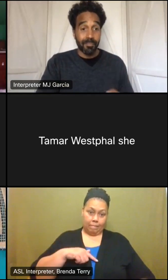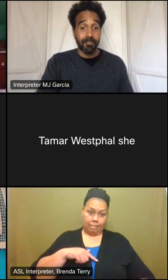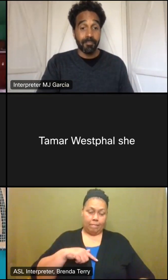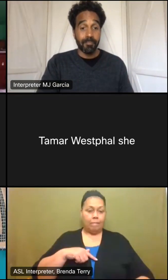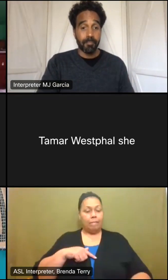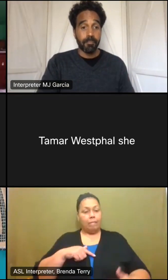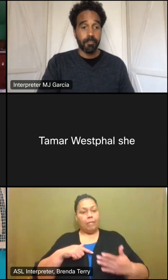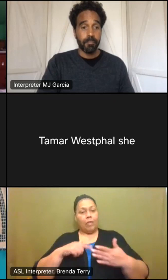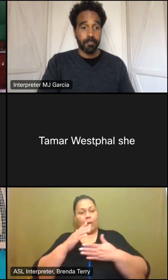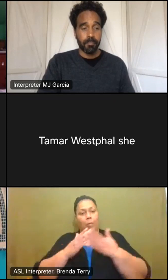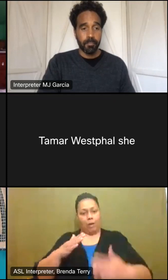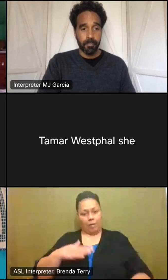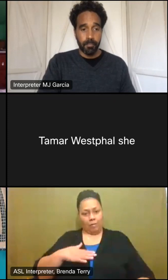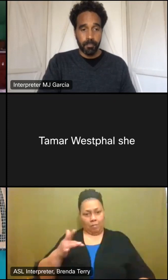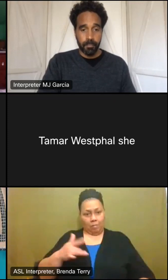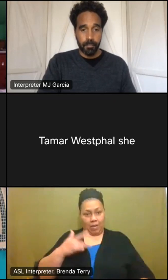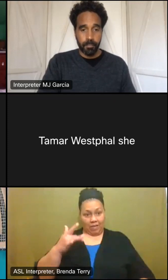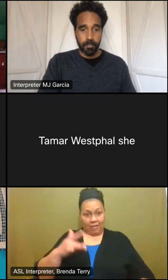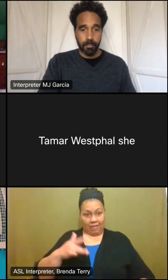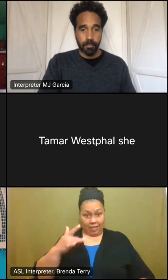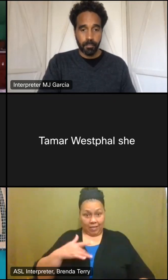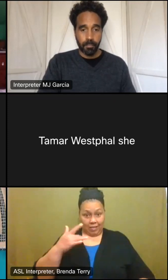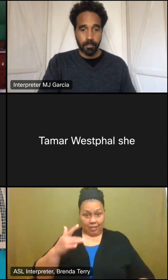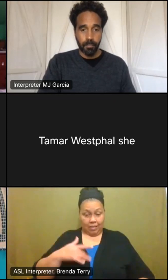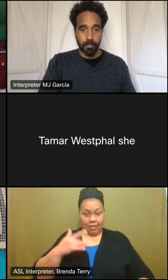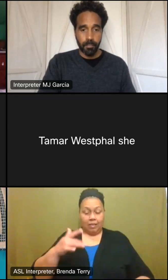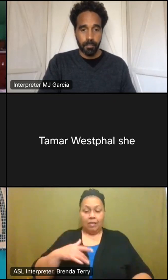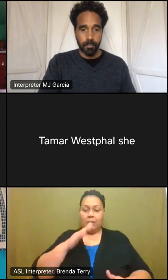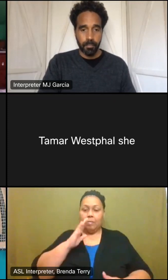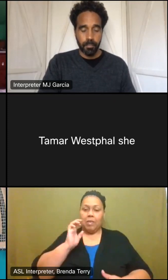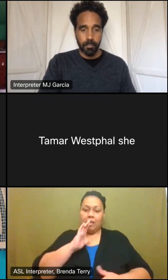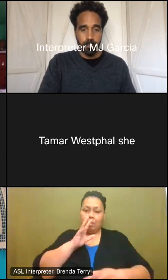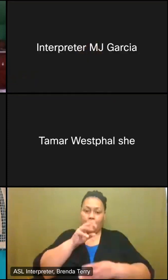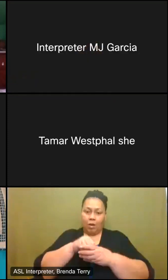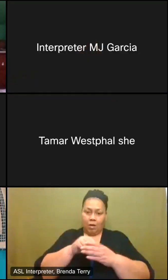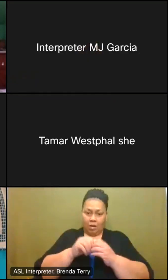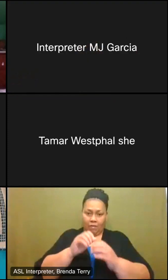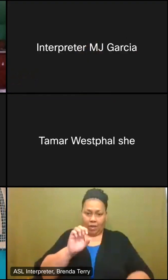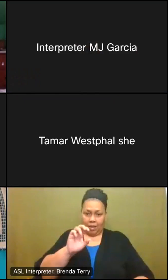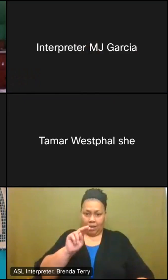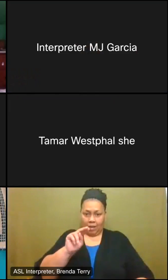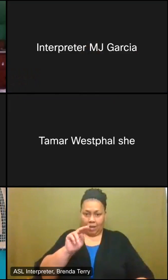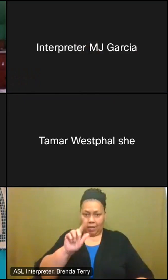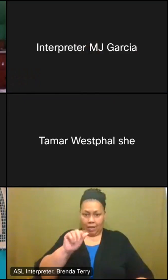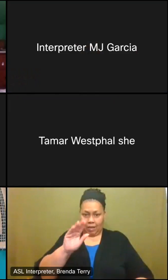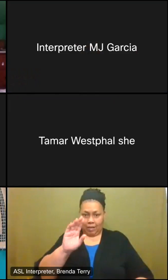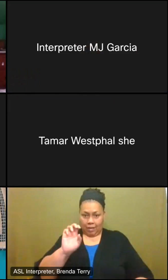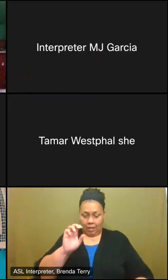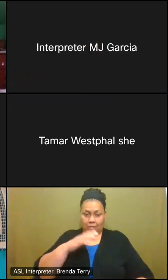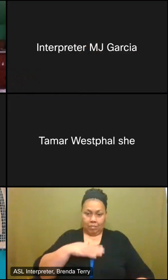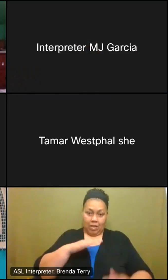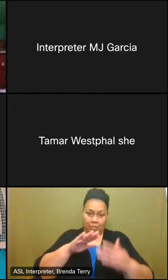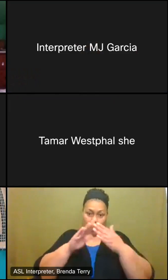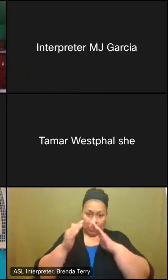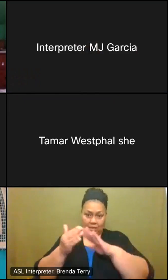part of my healing. Being a part of Enlace and being a part of my community, and just knowing that we